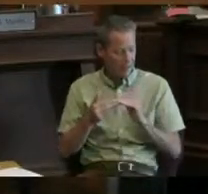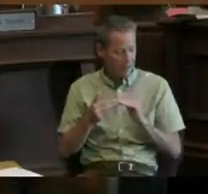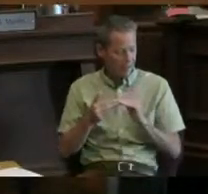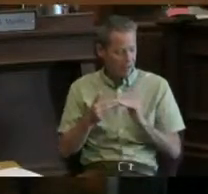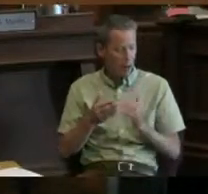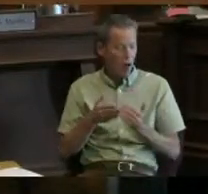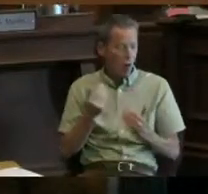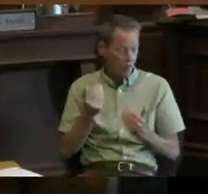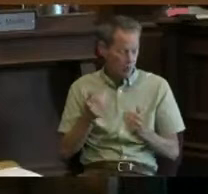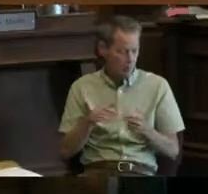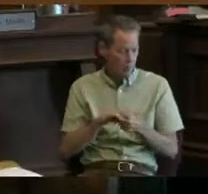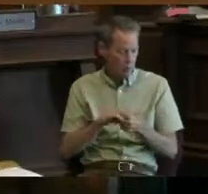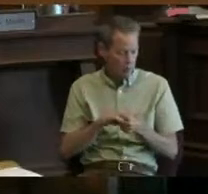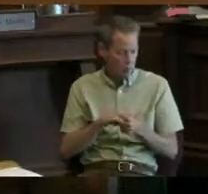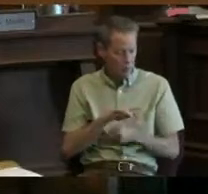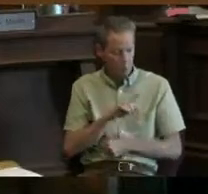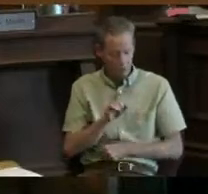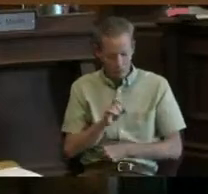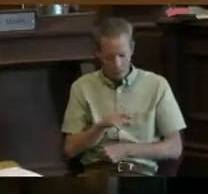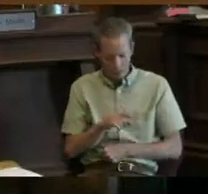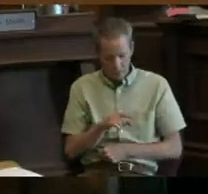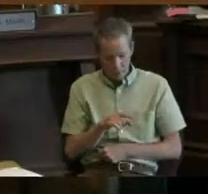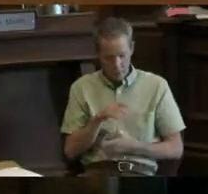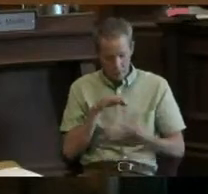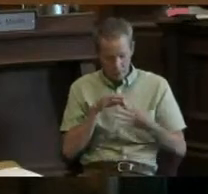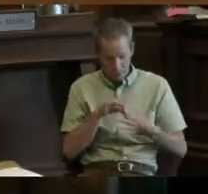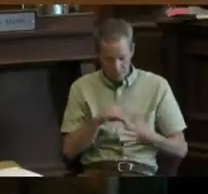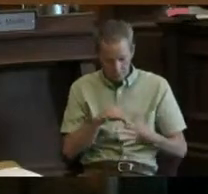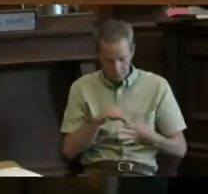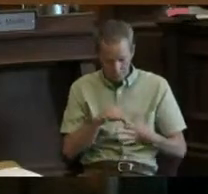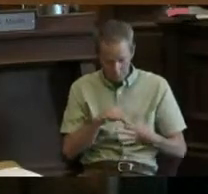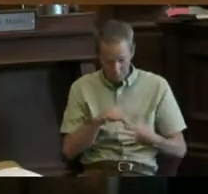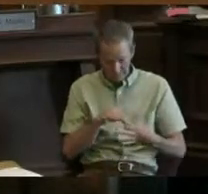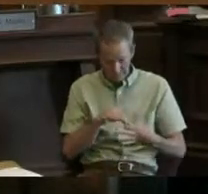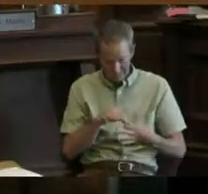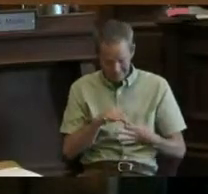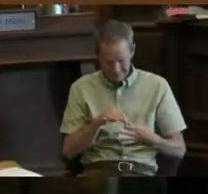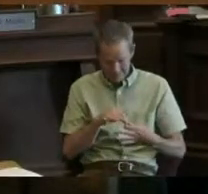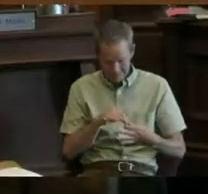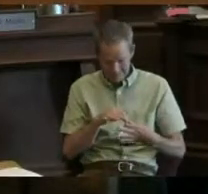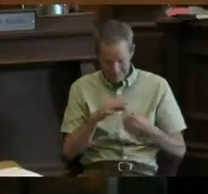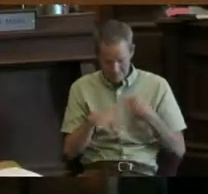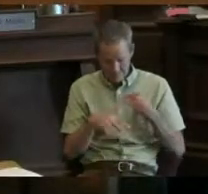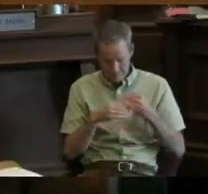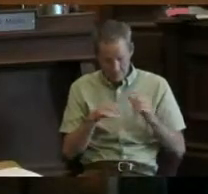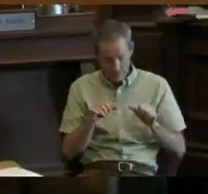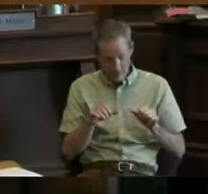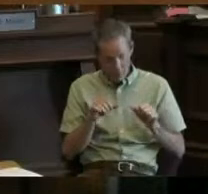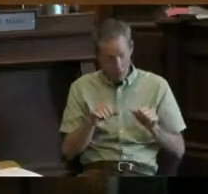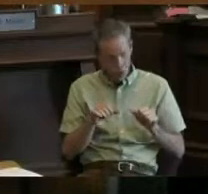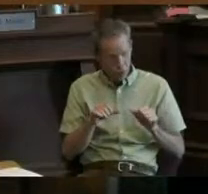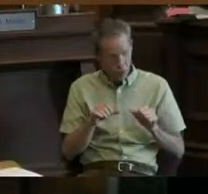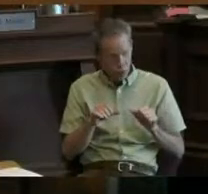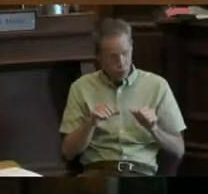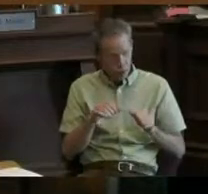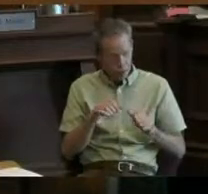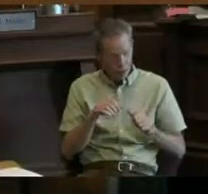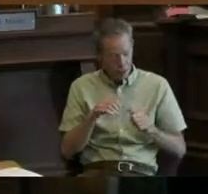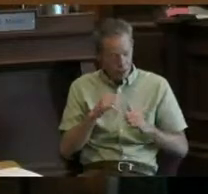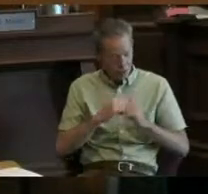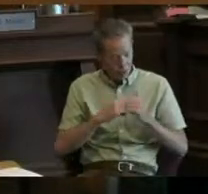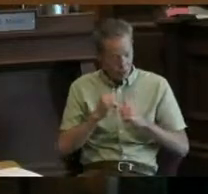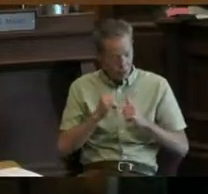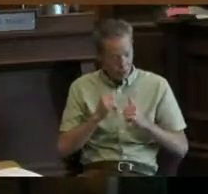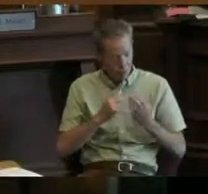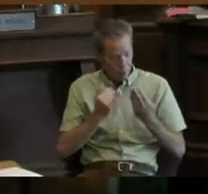Almost the full length. So my question is related to additional potential infrastructure projects. I know that there's